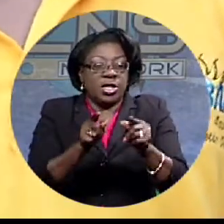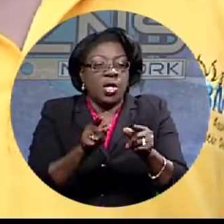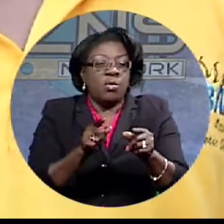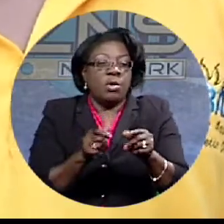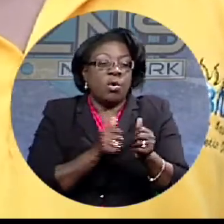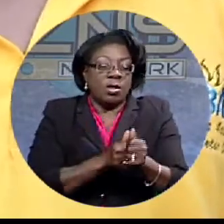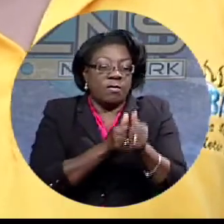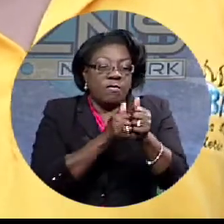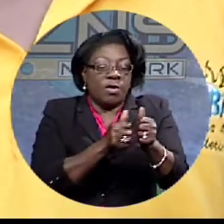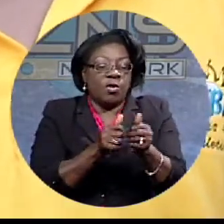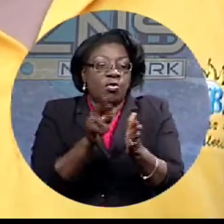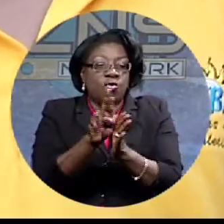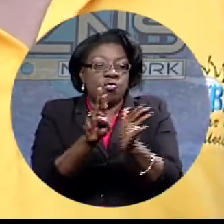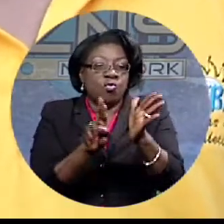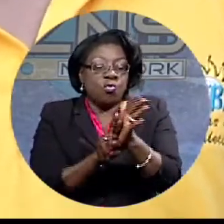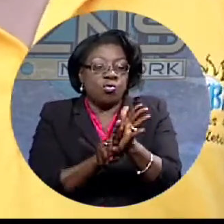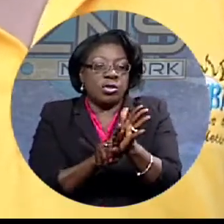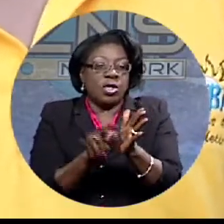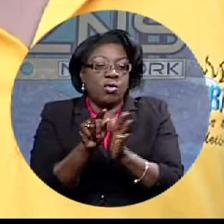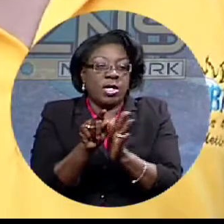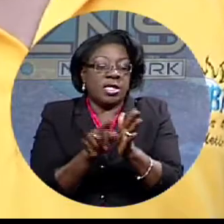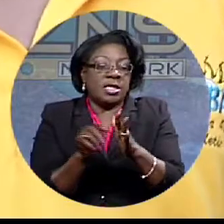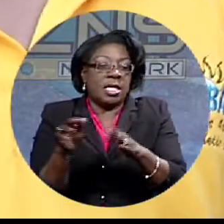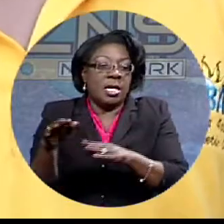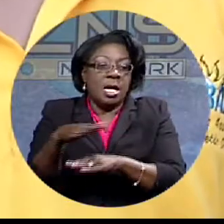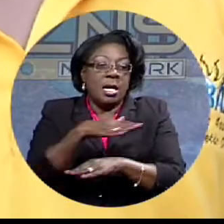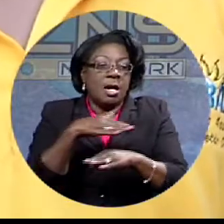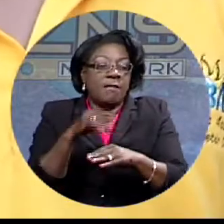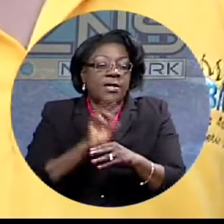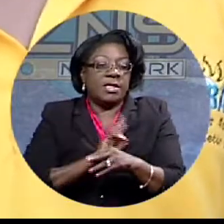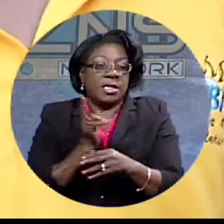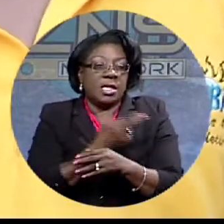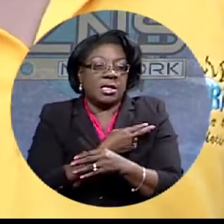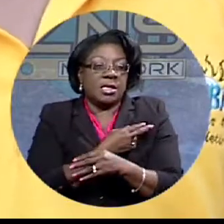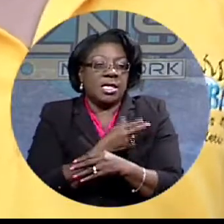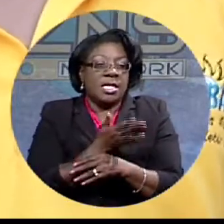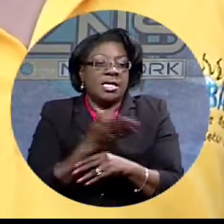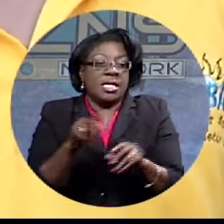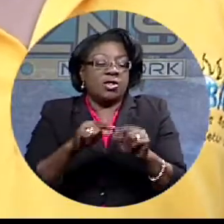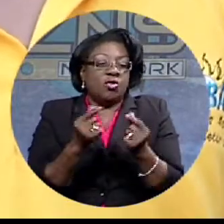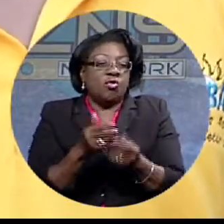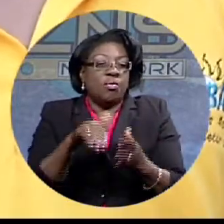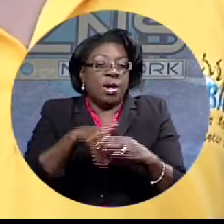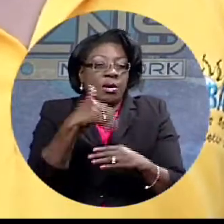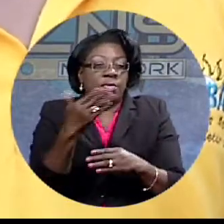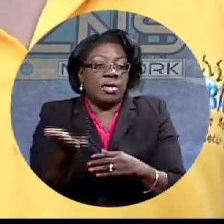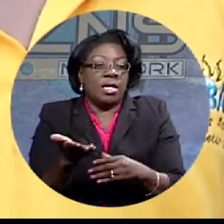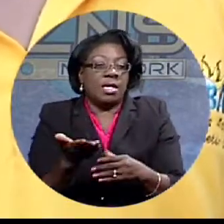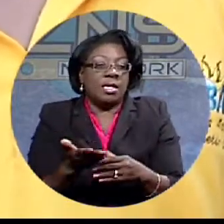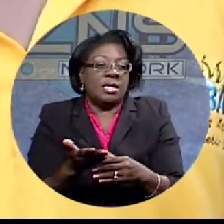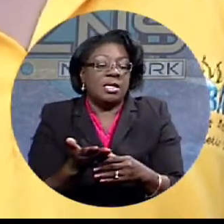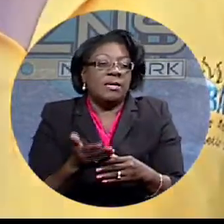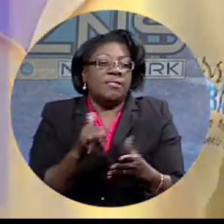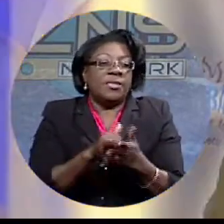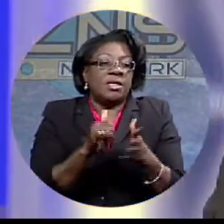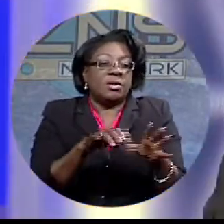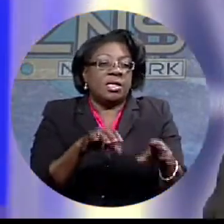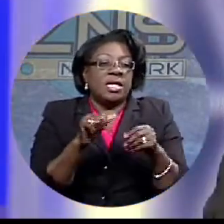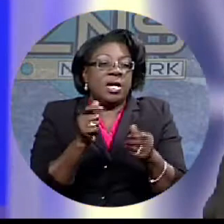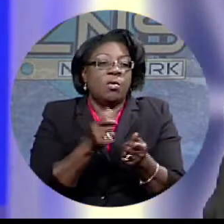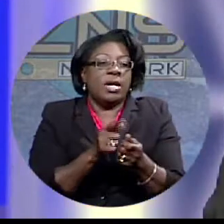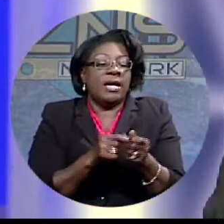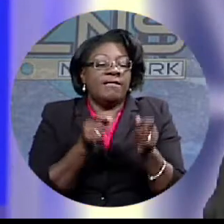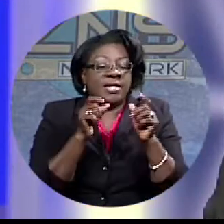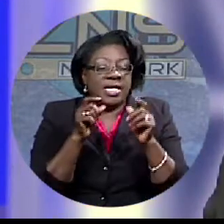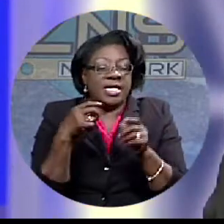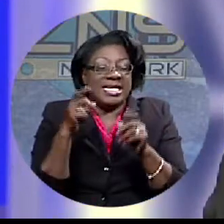regulations that govern us, but there's a certain group out there. They're willing to do whatever it takes to get their way, and that's sad, you know? That's sad. For Lindale